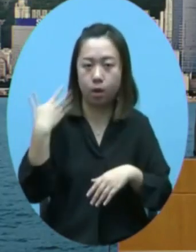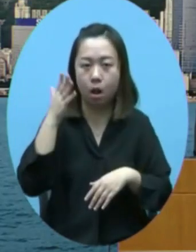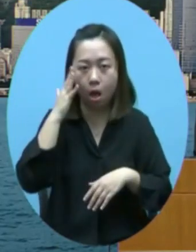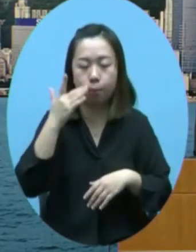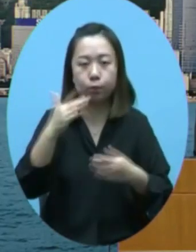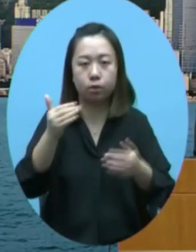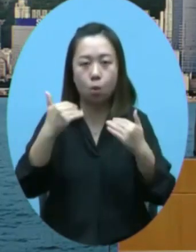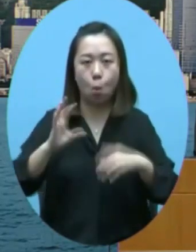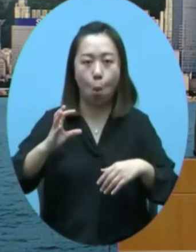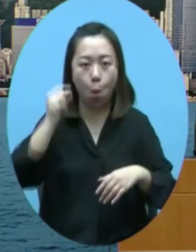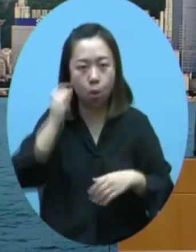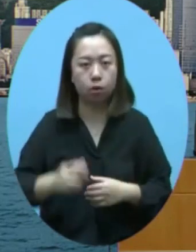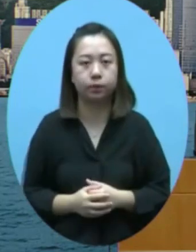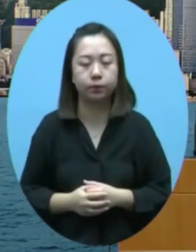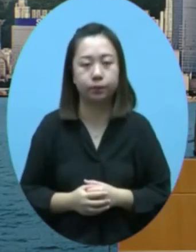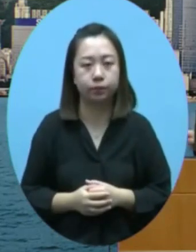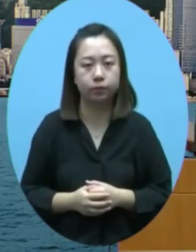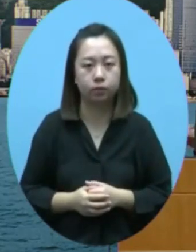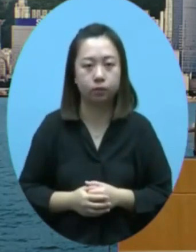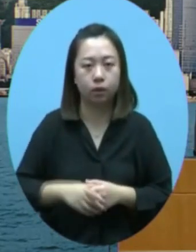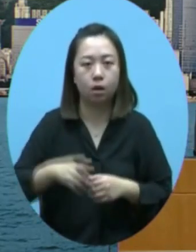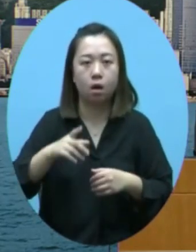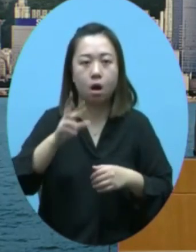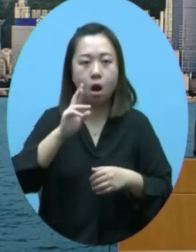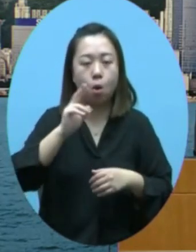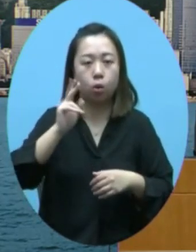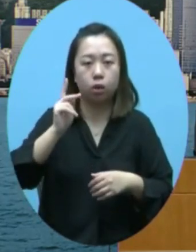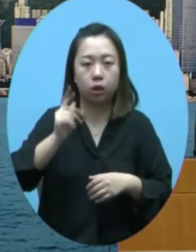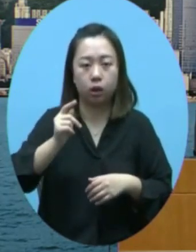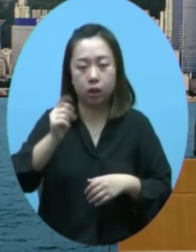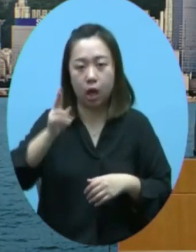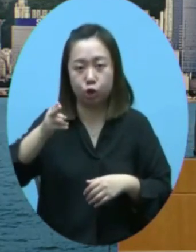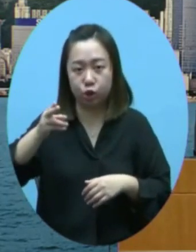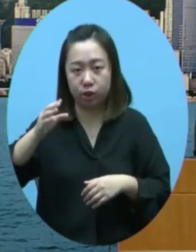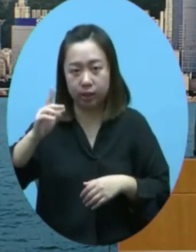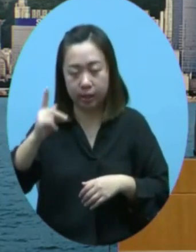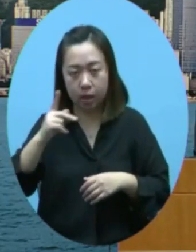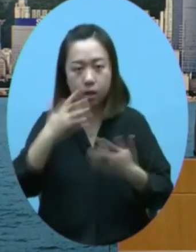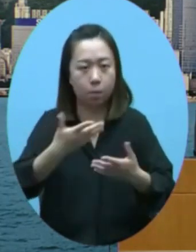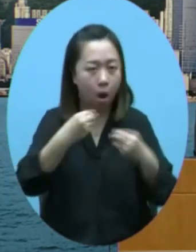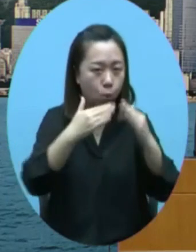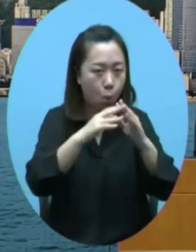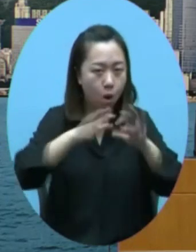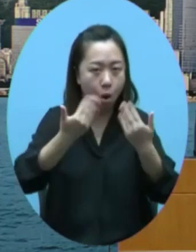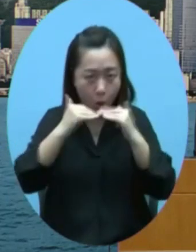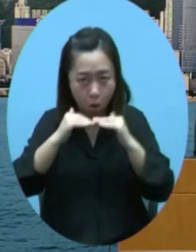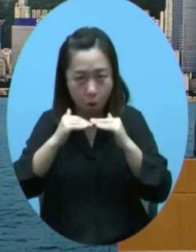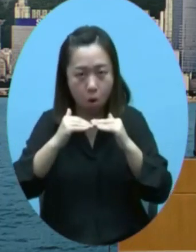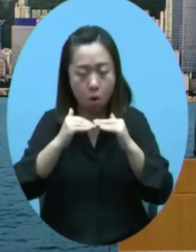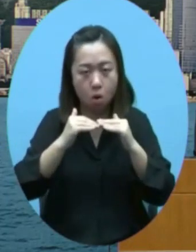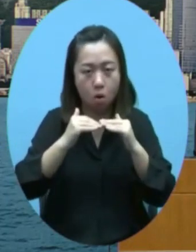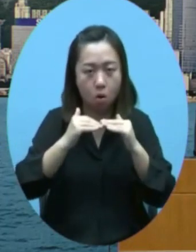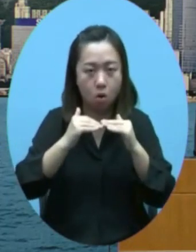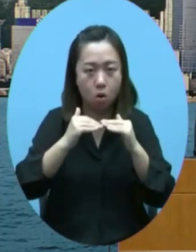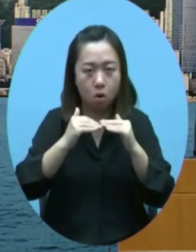one from the English, RTHK. Has said today that schools could still carry on with certain